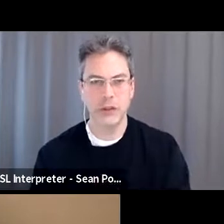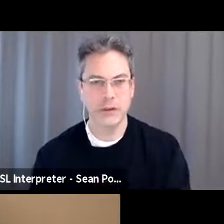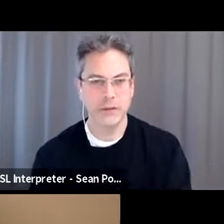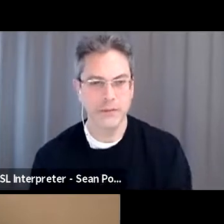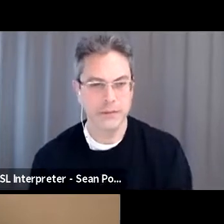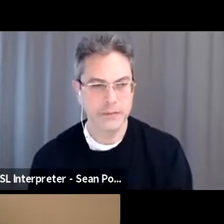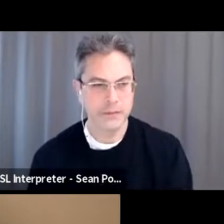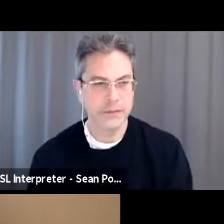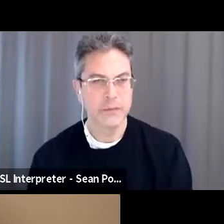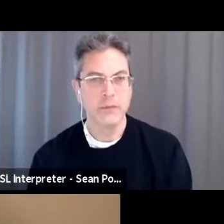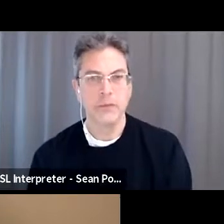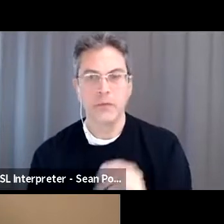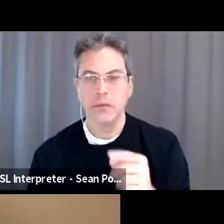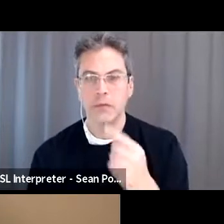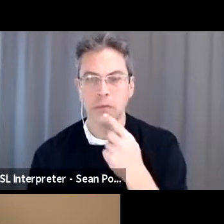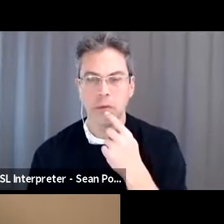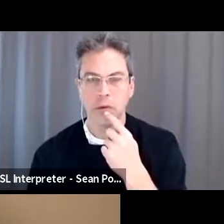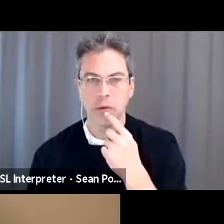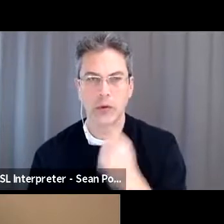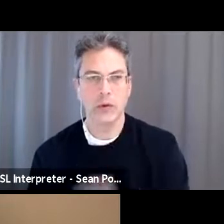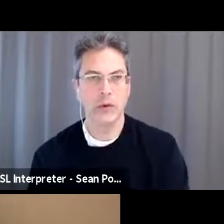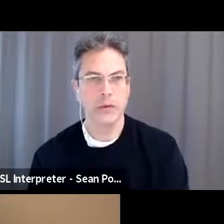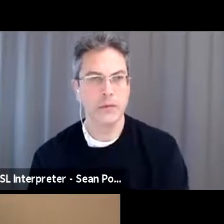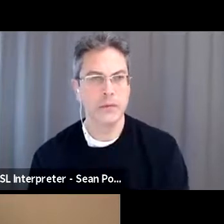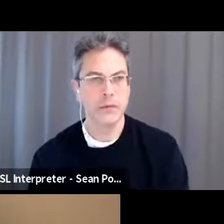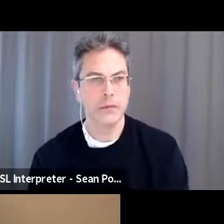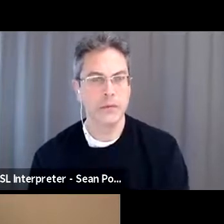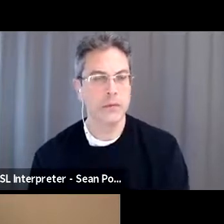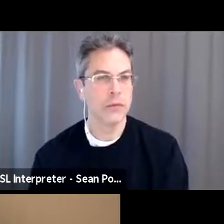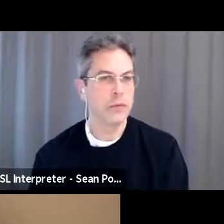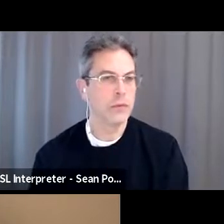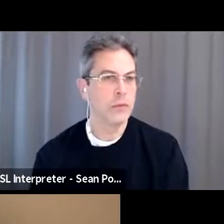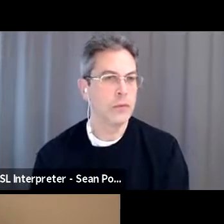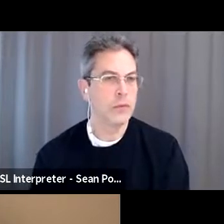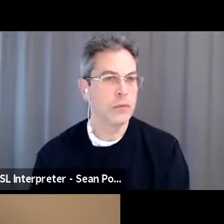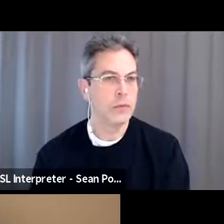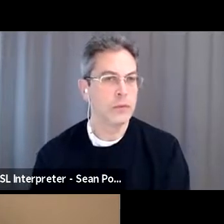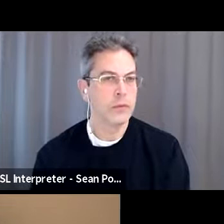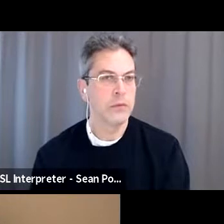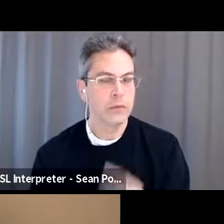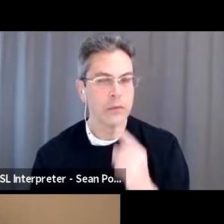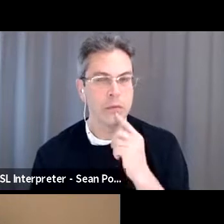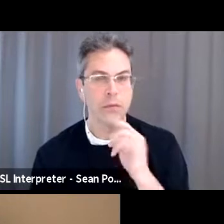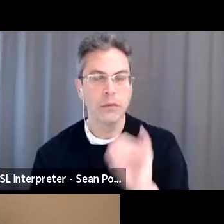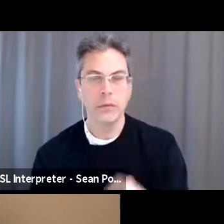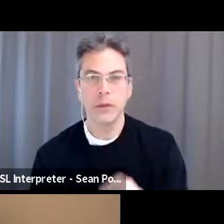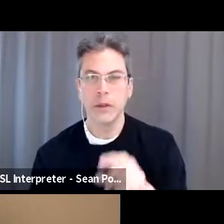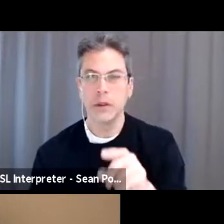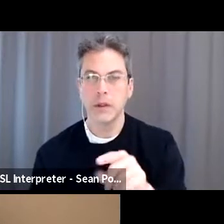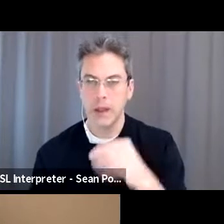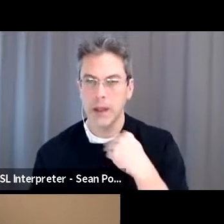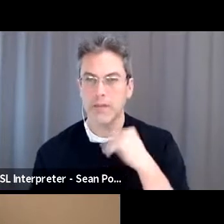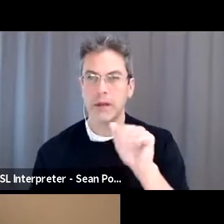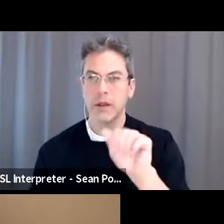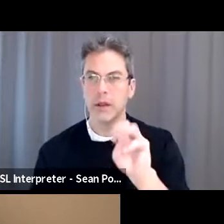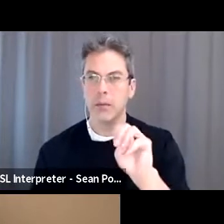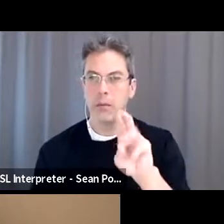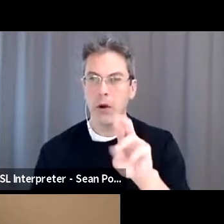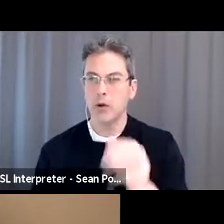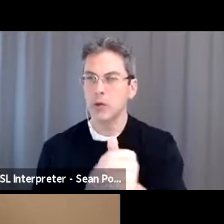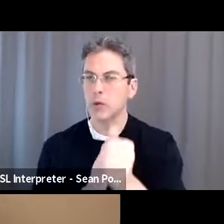is, should we, let's see, the first question is antimicrobial stewardship or conservation